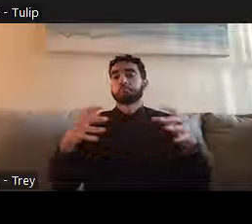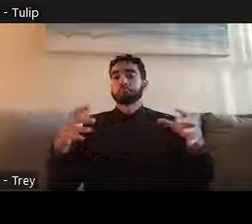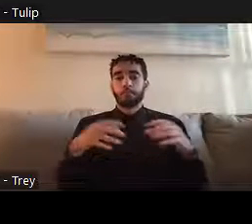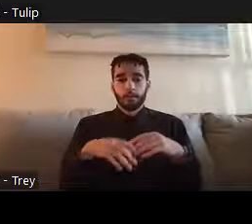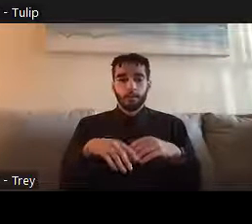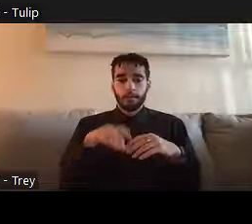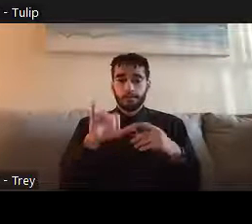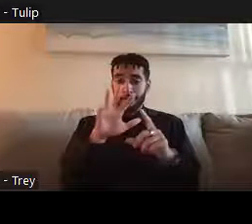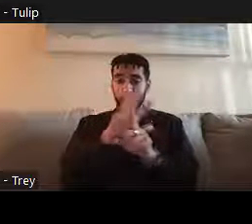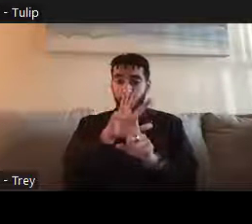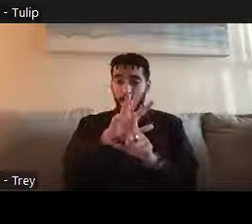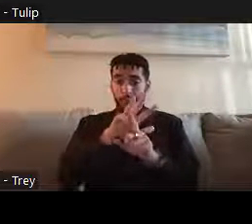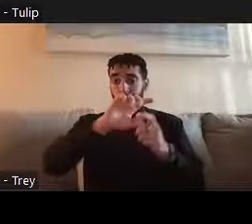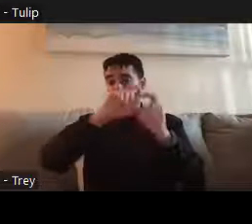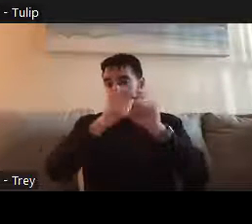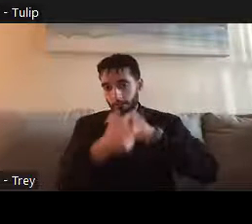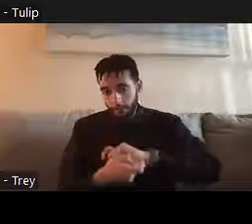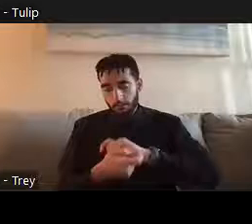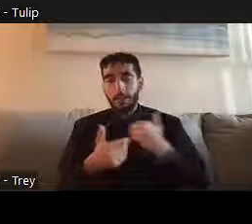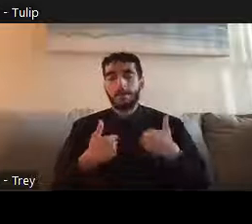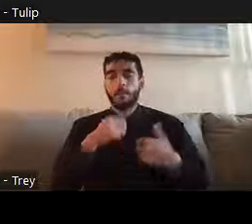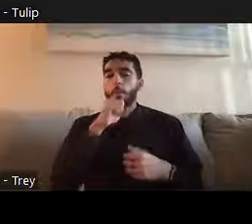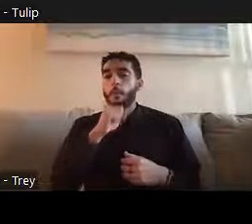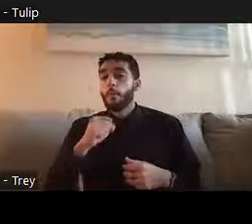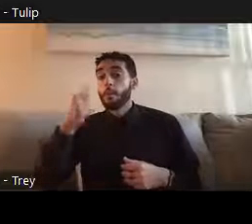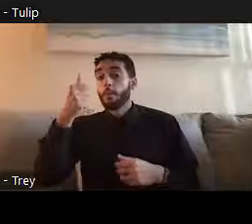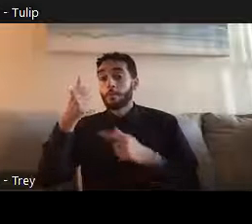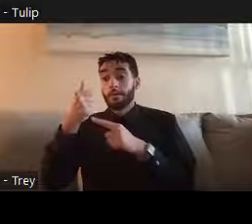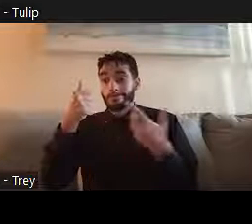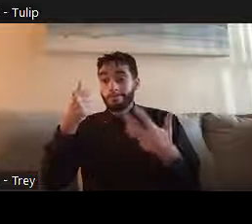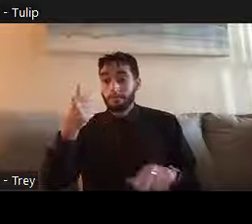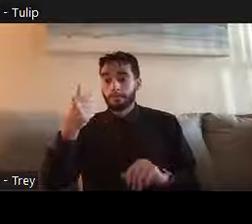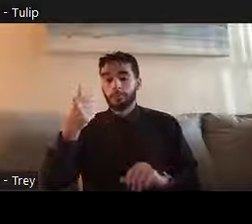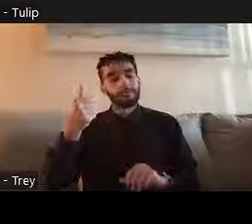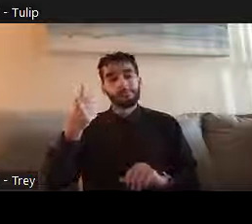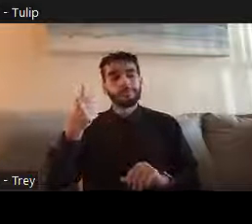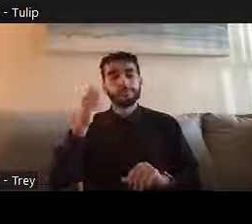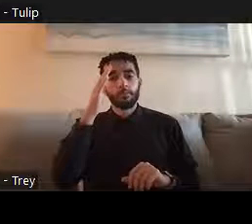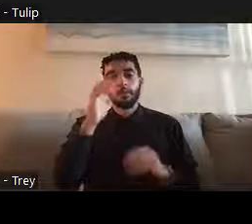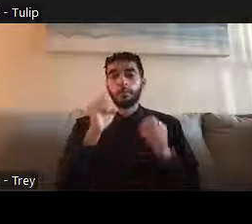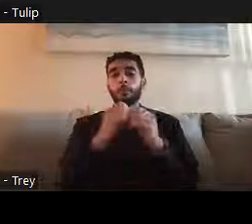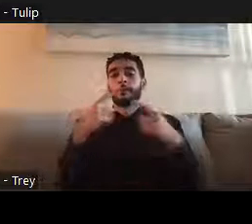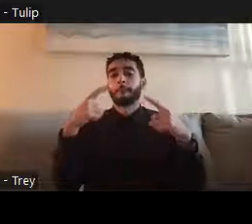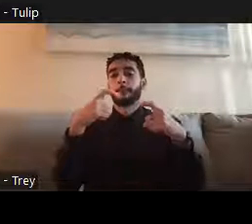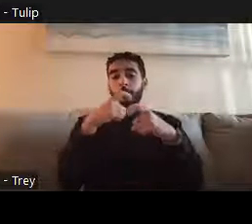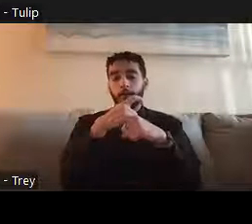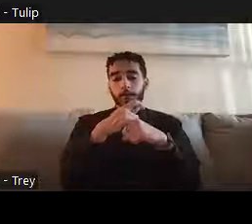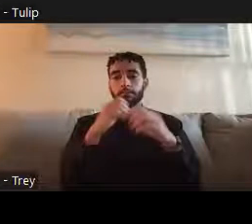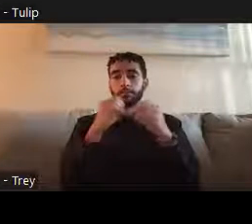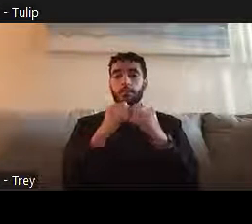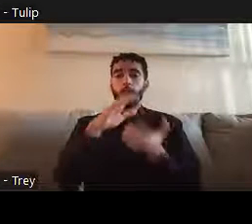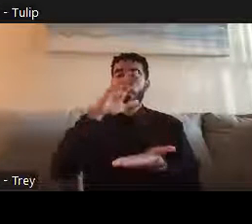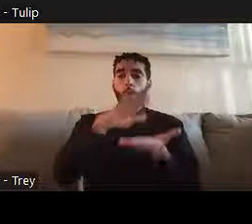have more older adults, but we will have more medically complex older adults, more low-income